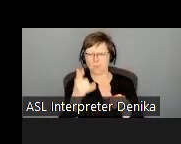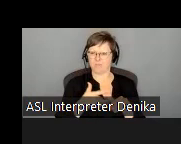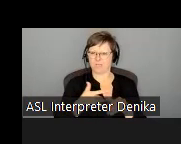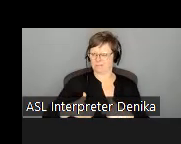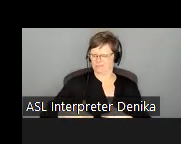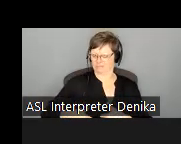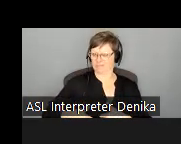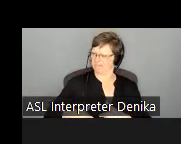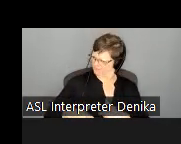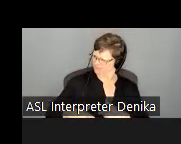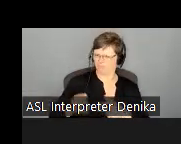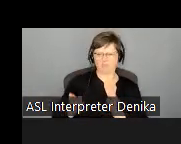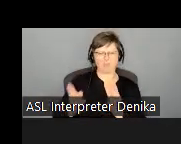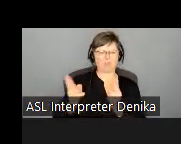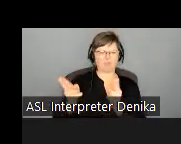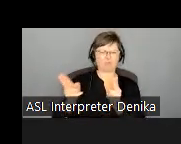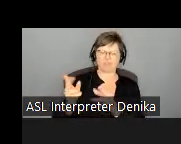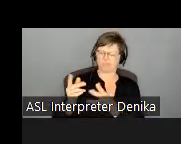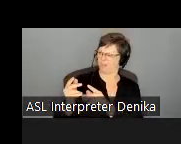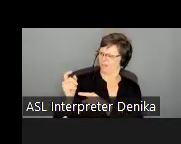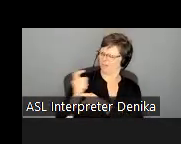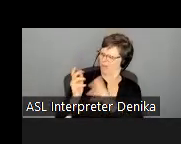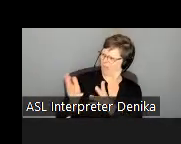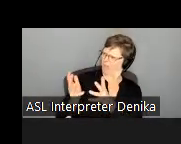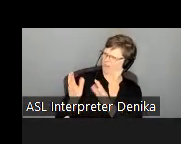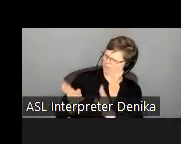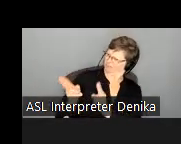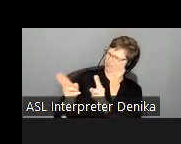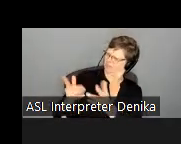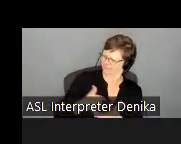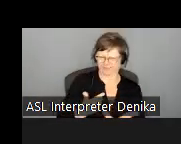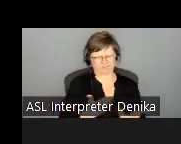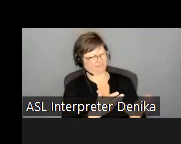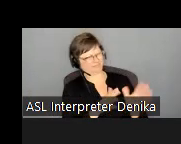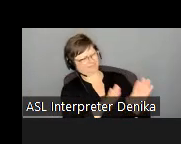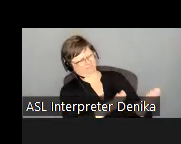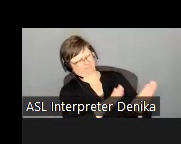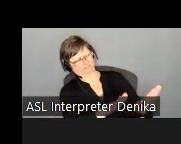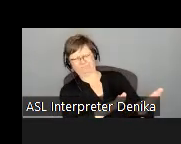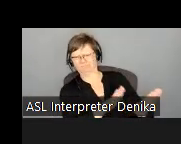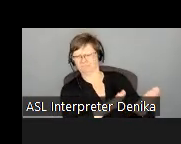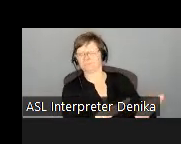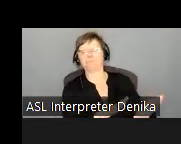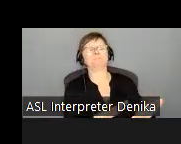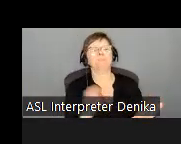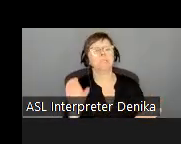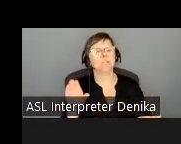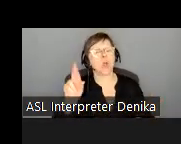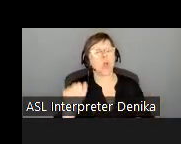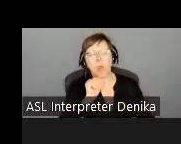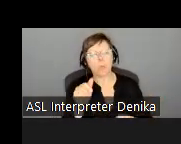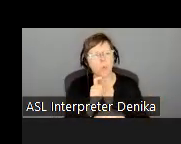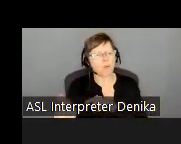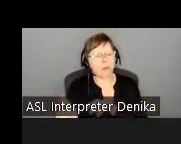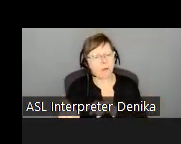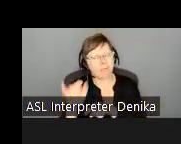really rushing you, try and slow things down, think it over, recognize that the Canada Revenue Agency doesn't call you for